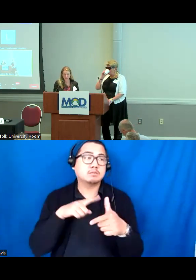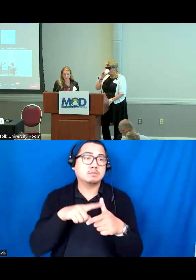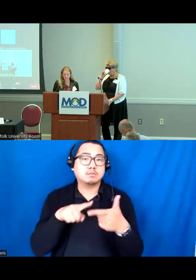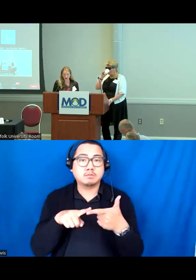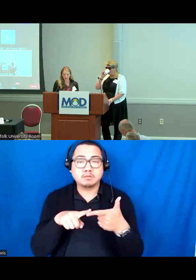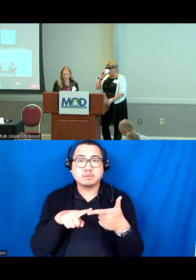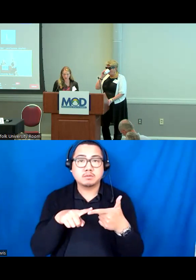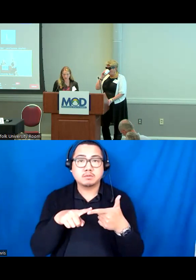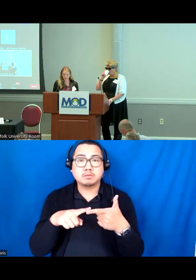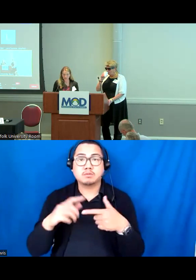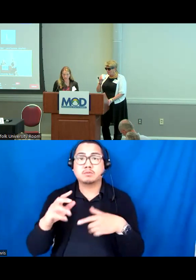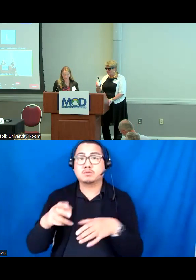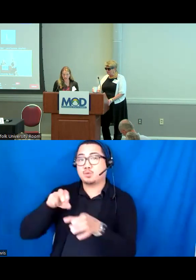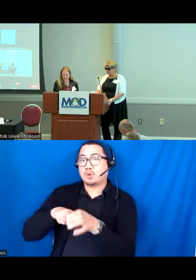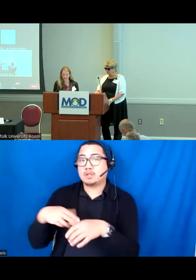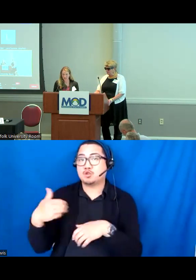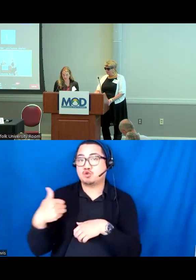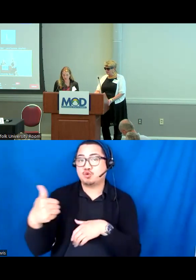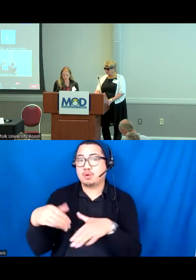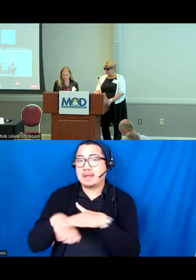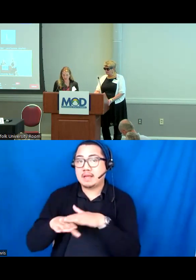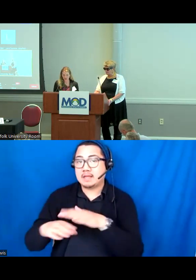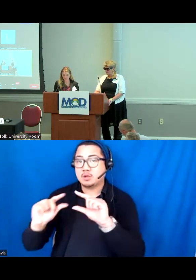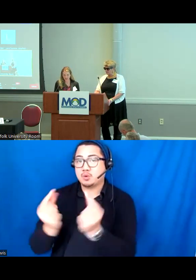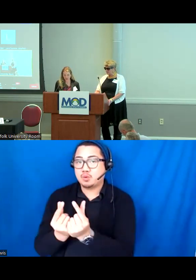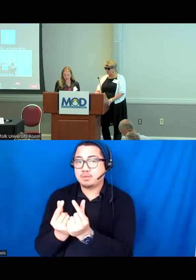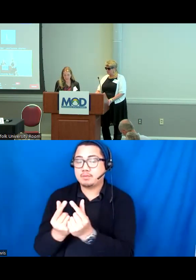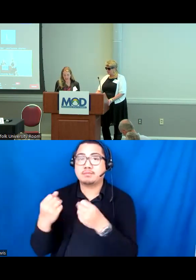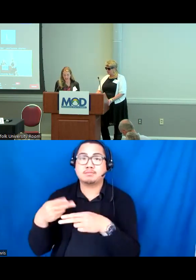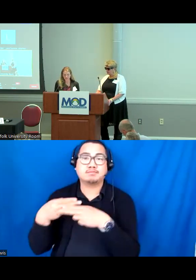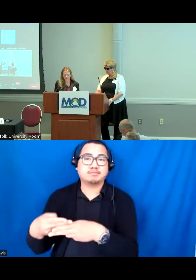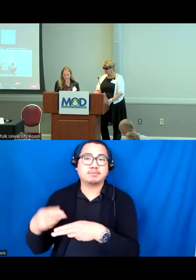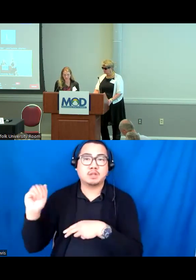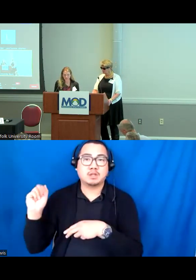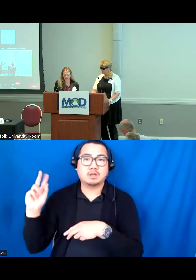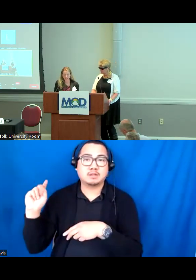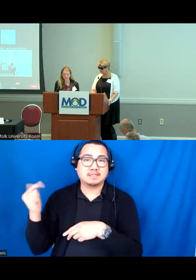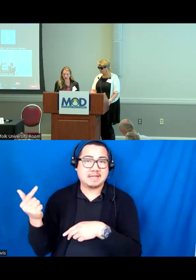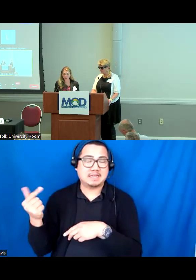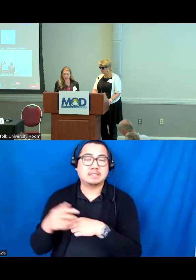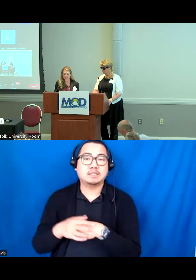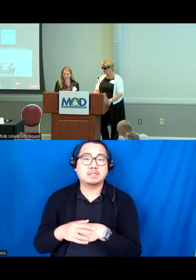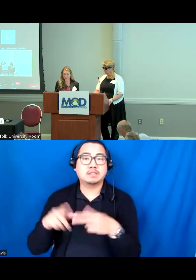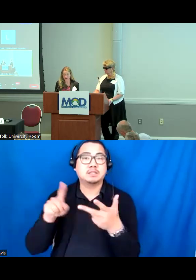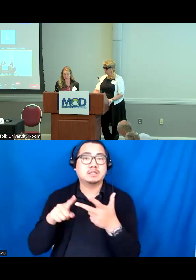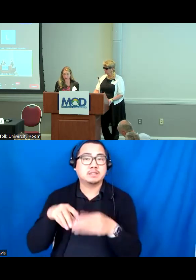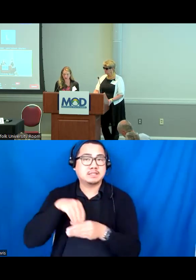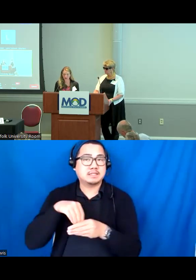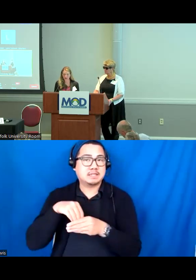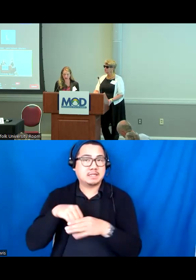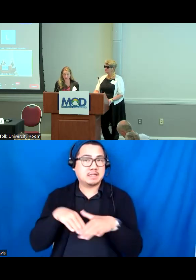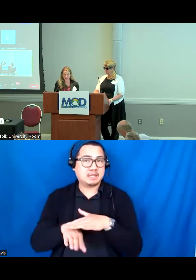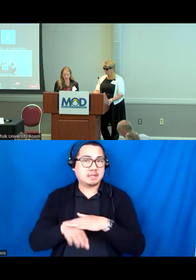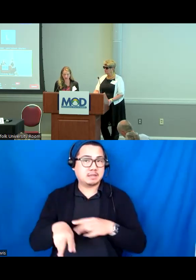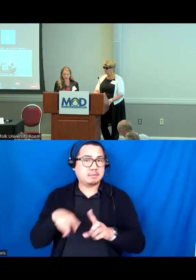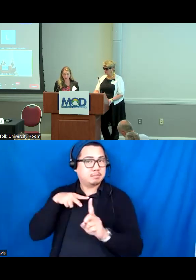the Riders Transportation Access Group that a lot of us call RTAG, the Internal Access Monitoring